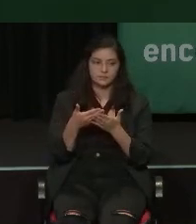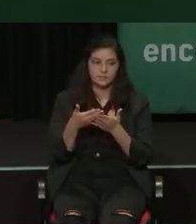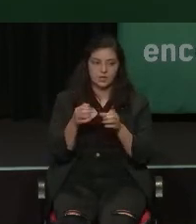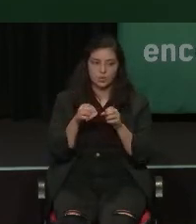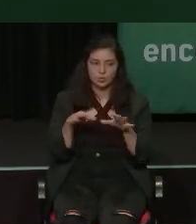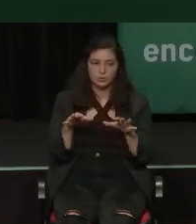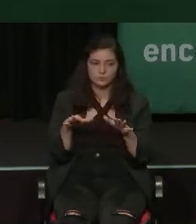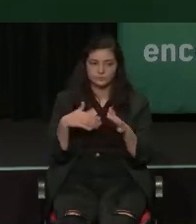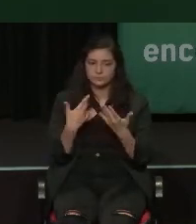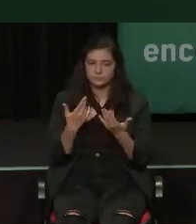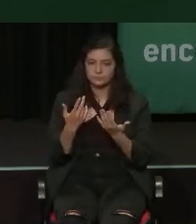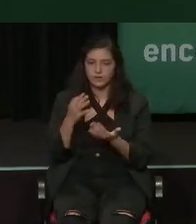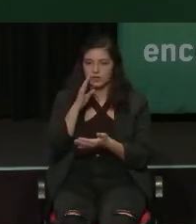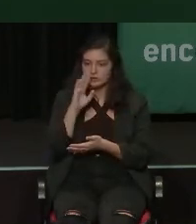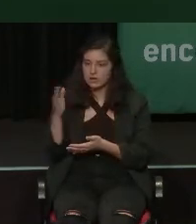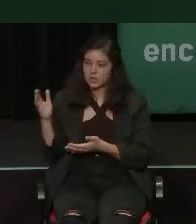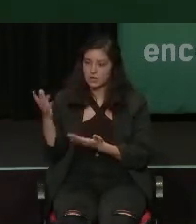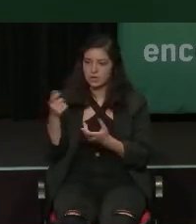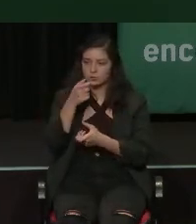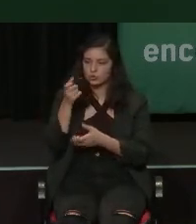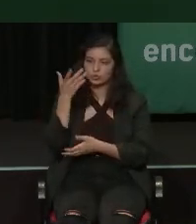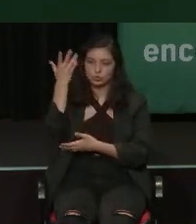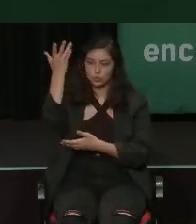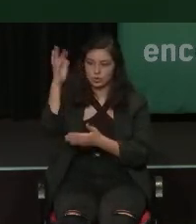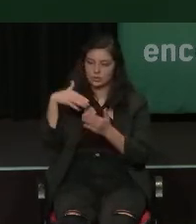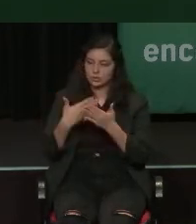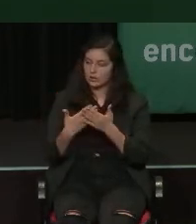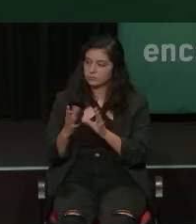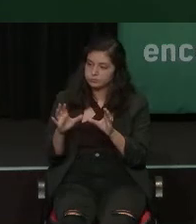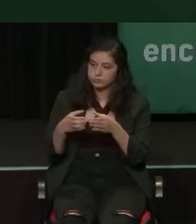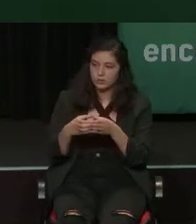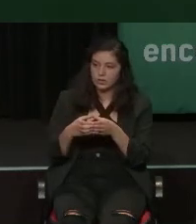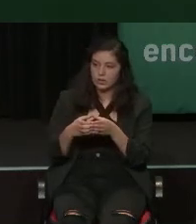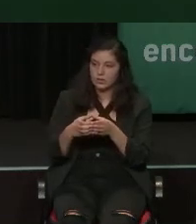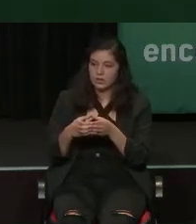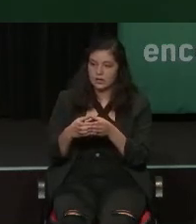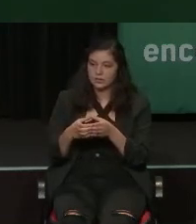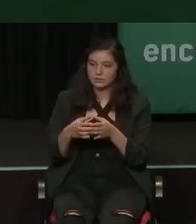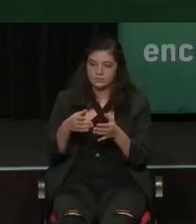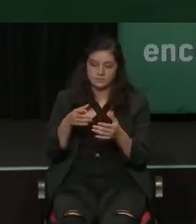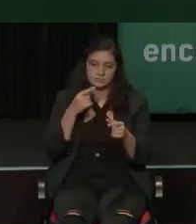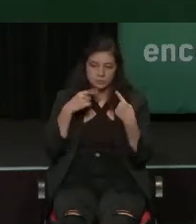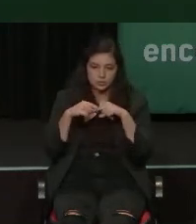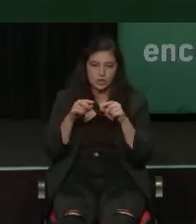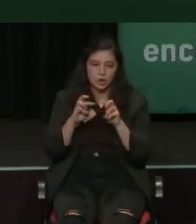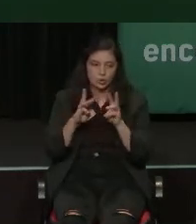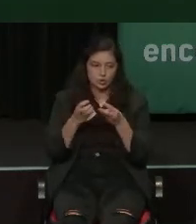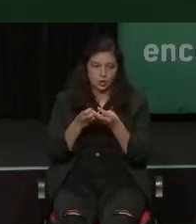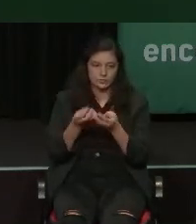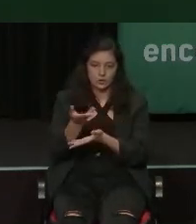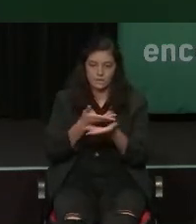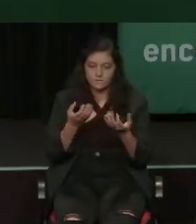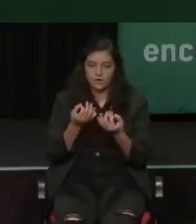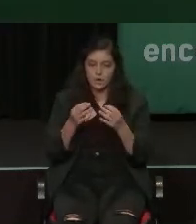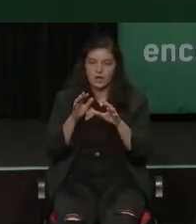most reputed scientists and calibers who have engaged in several sessions and thematic workshops in different